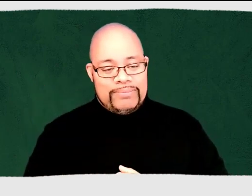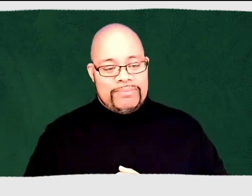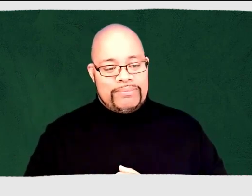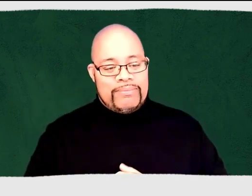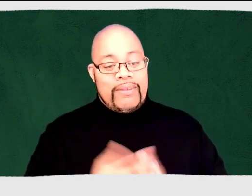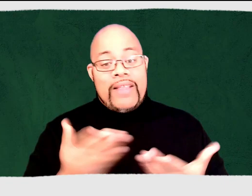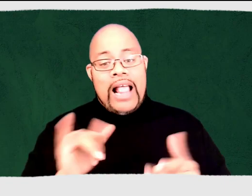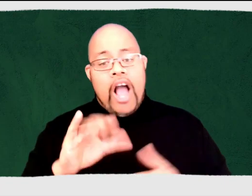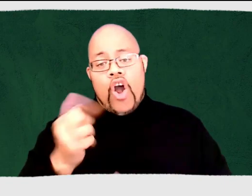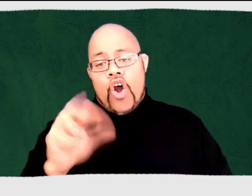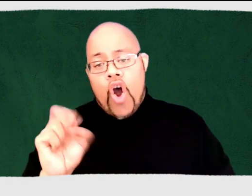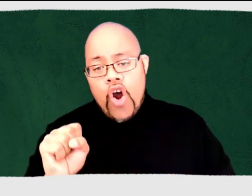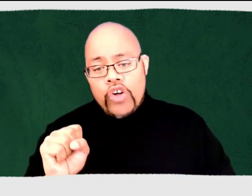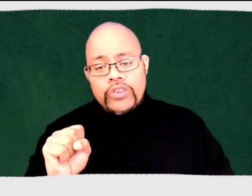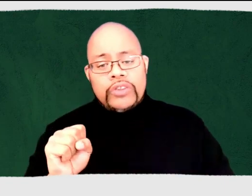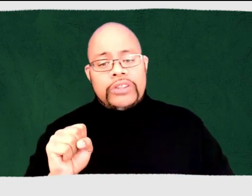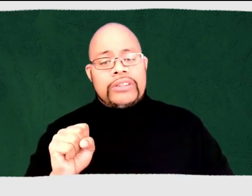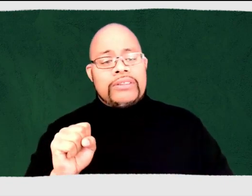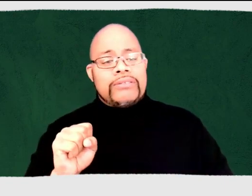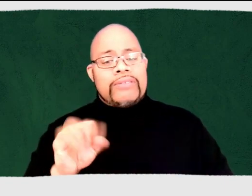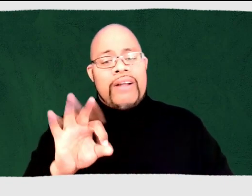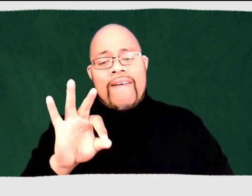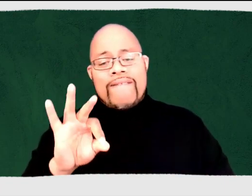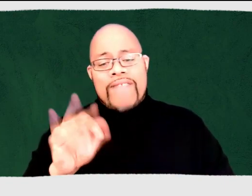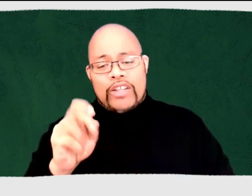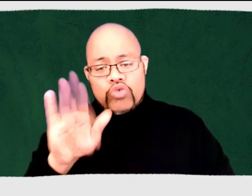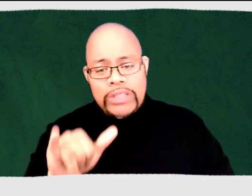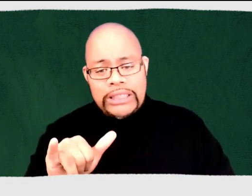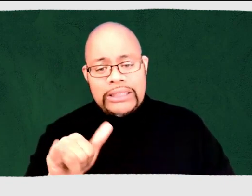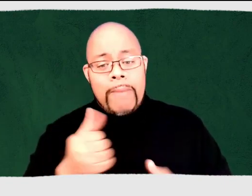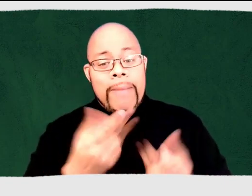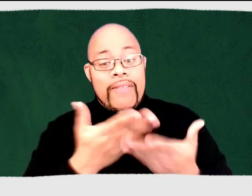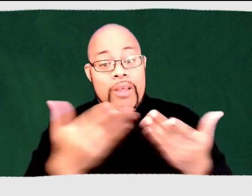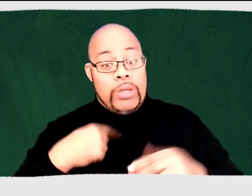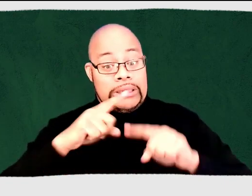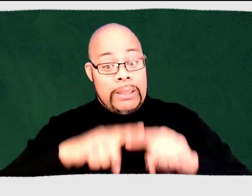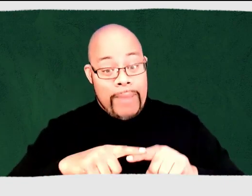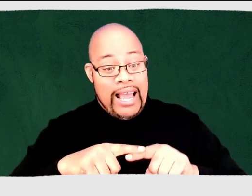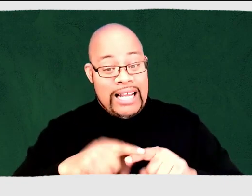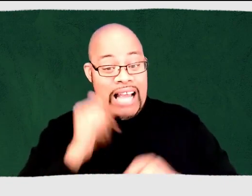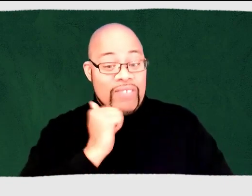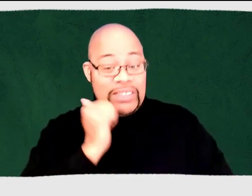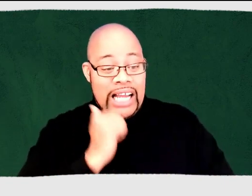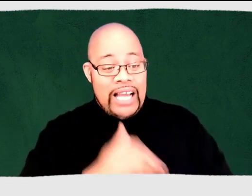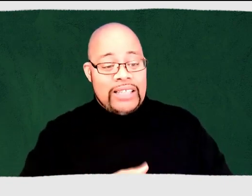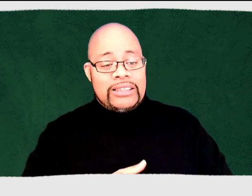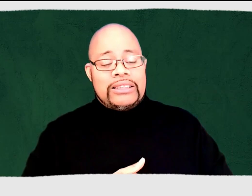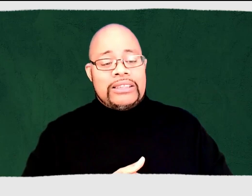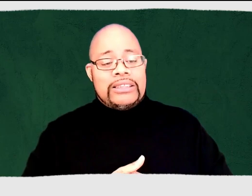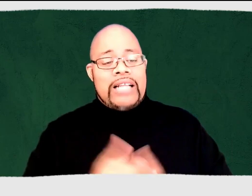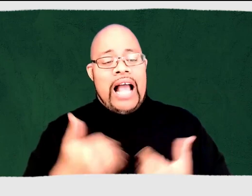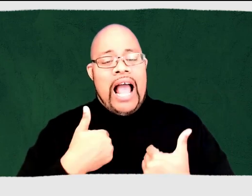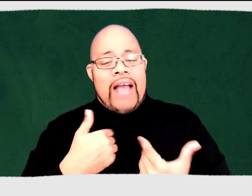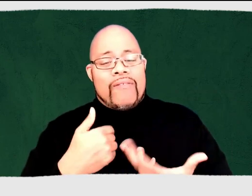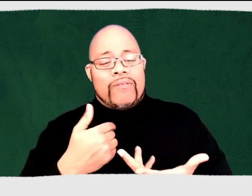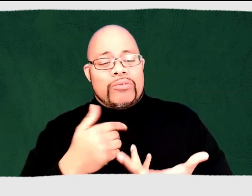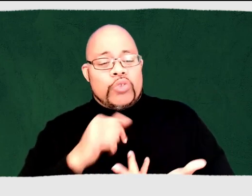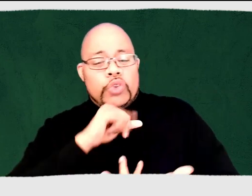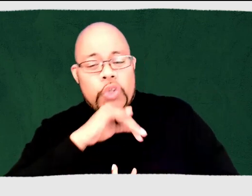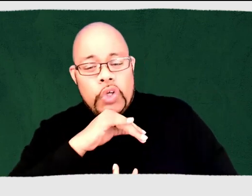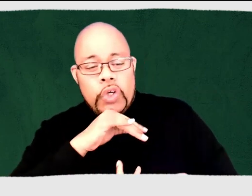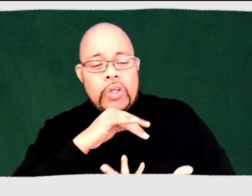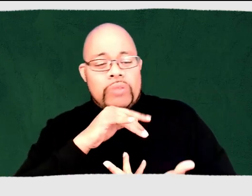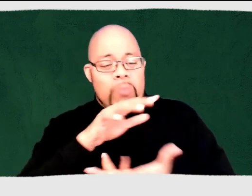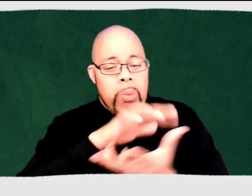like cars, factories, and so many things that we rely on for our daily lives, they put particles of soot, dust,